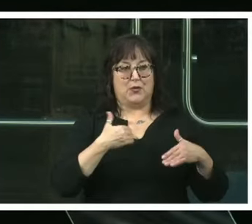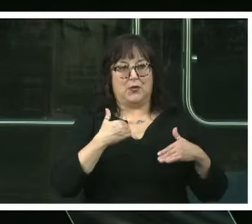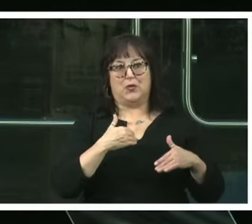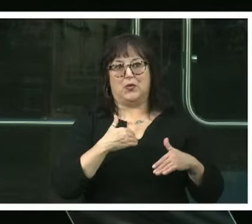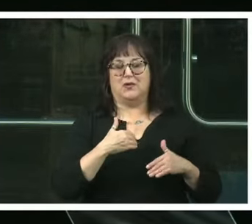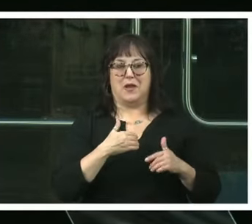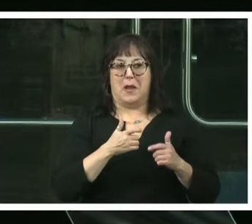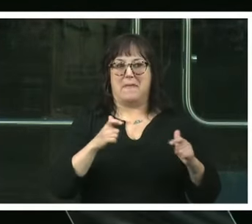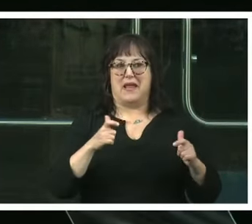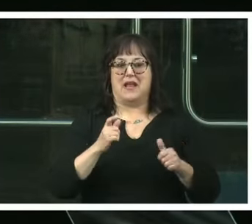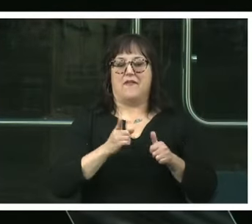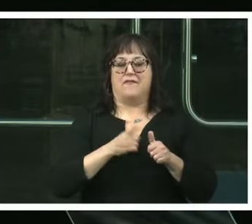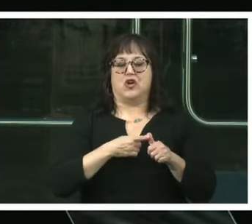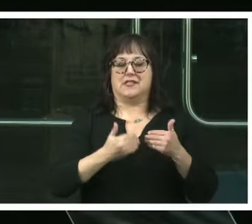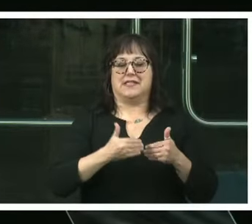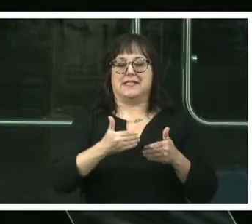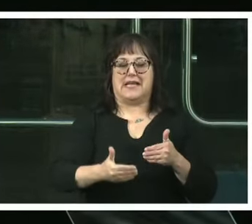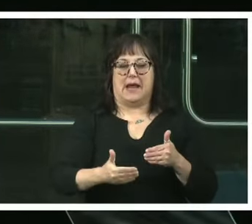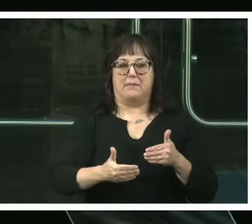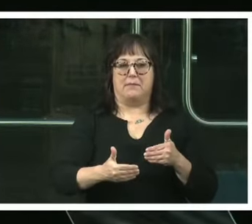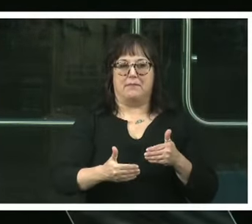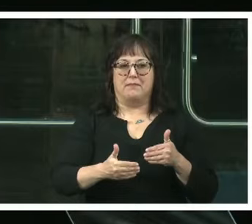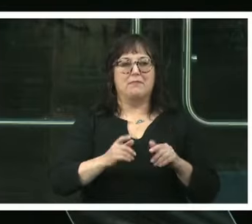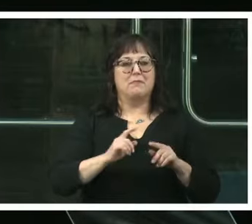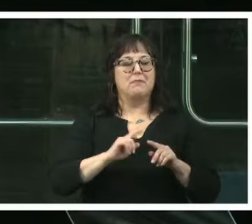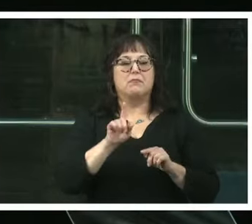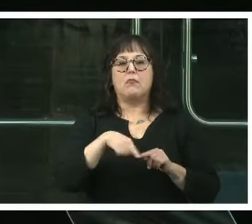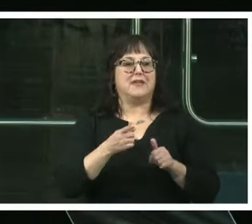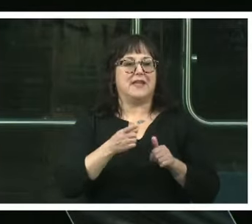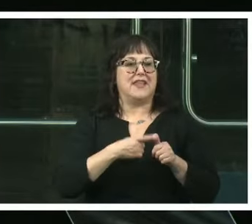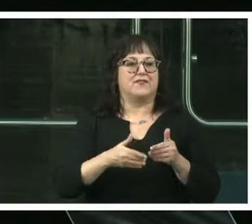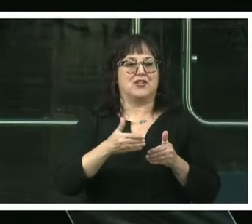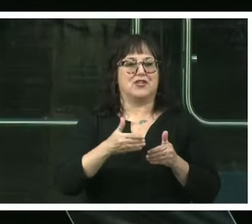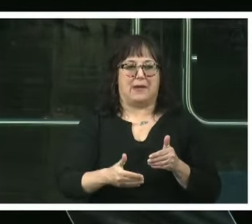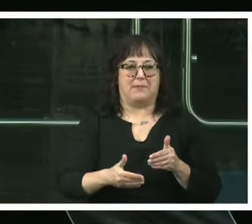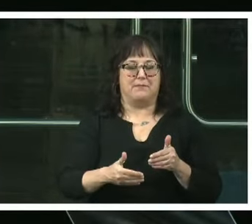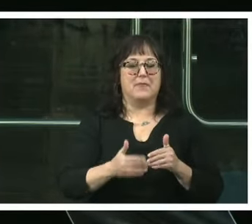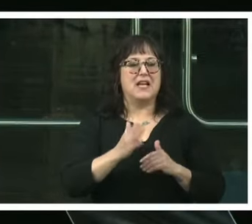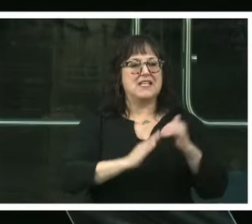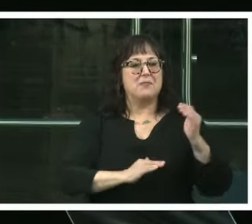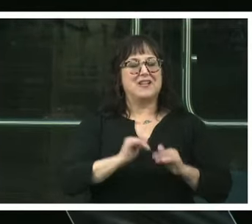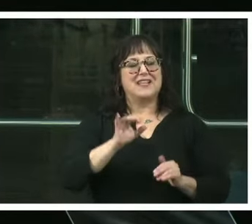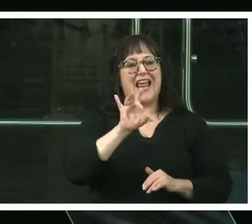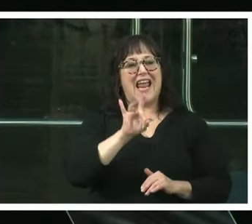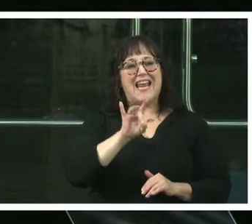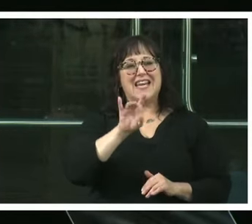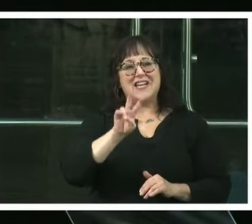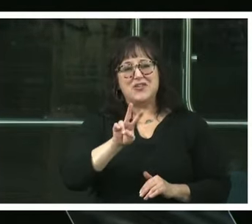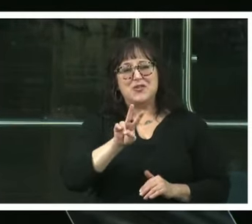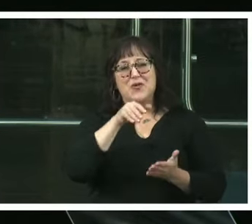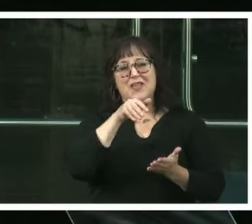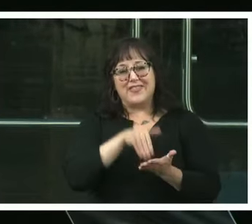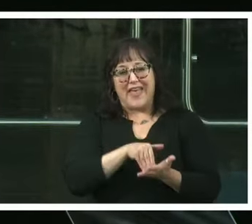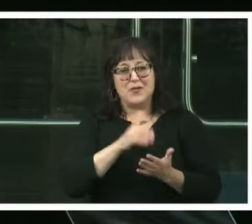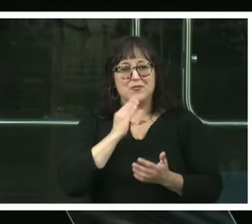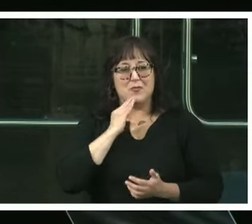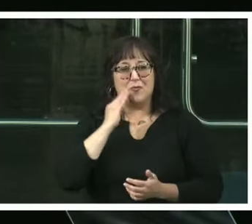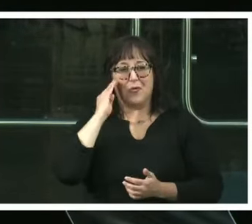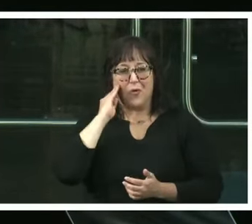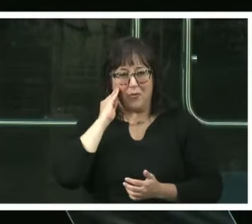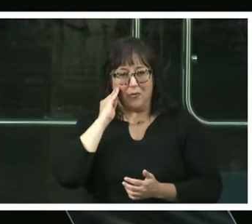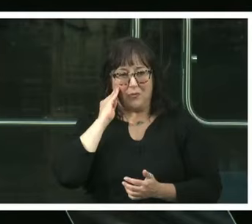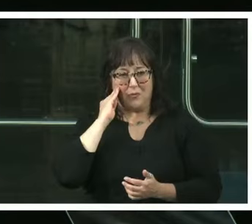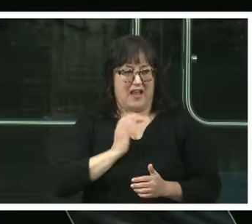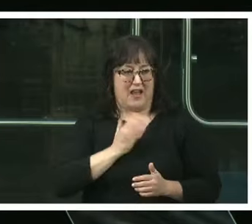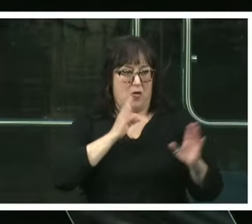step. But it was only a first step. To build the 82,000 homes the plan calls